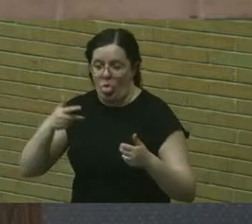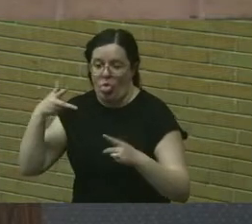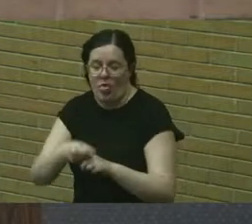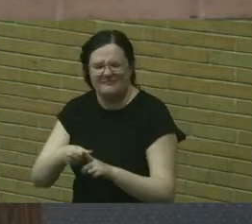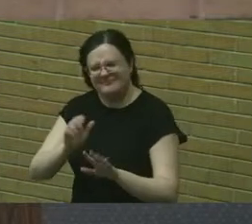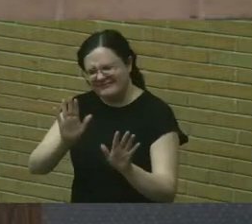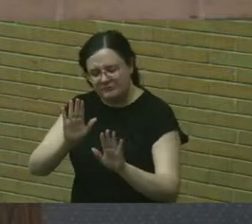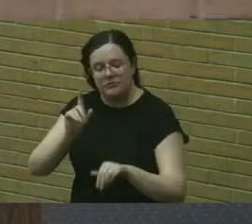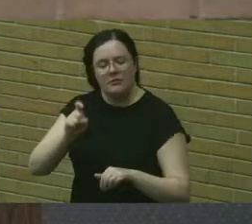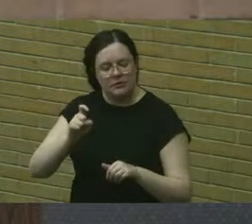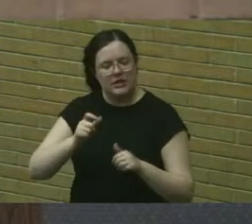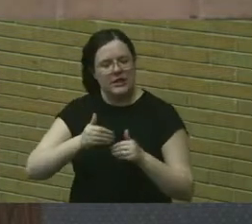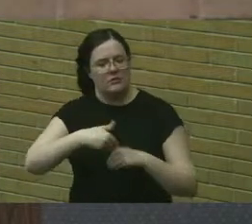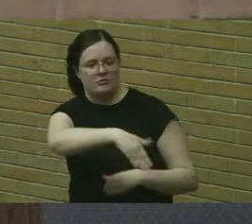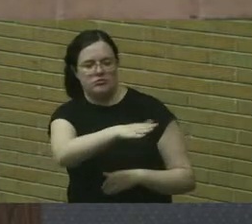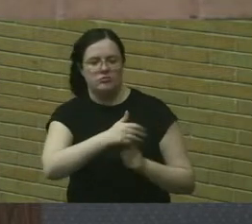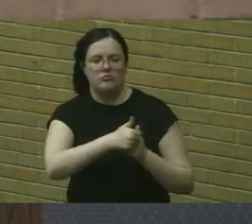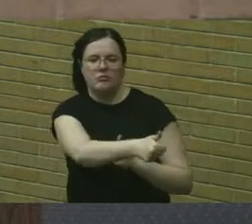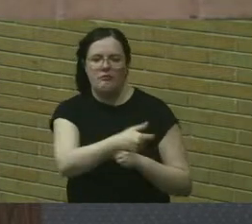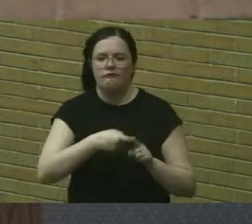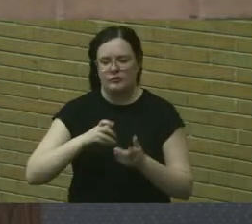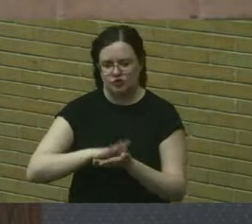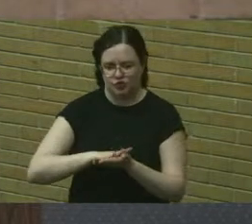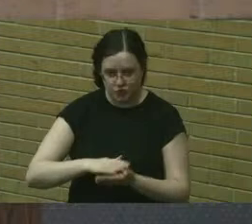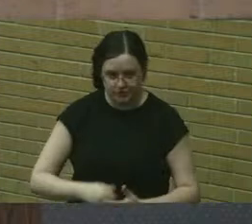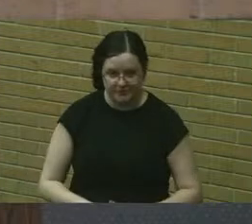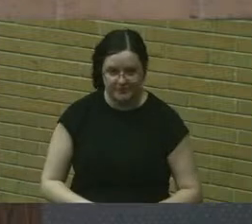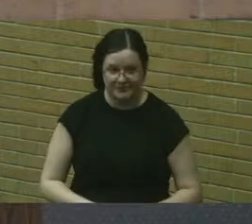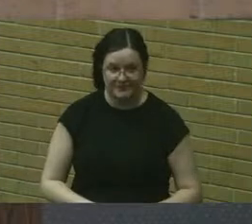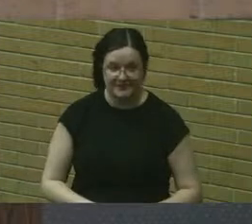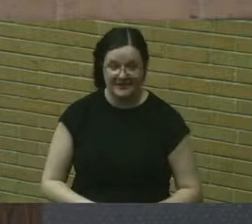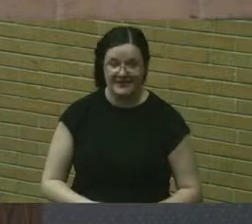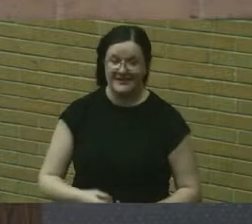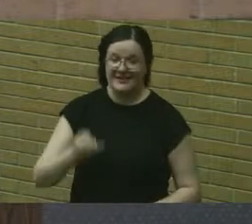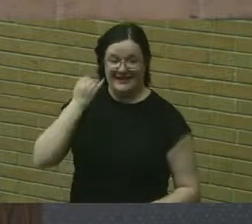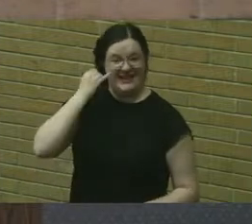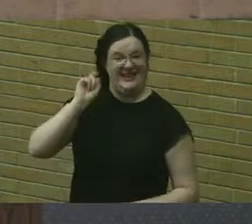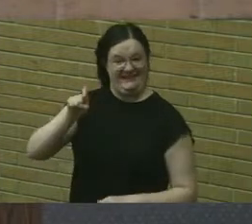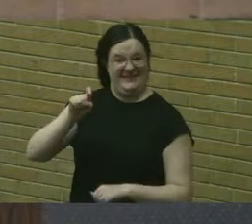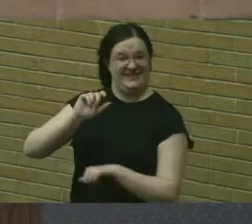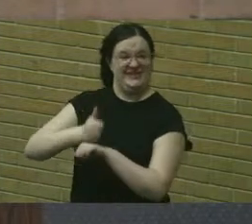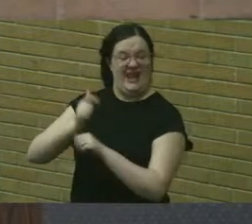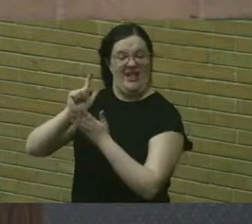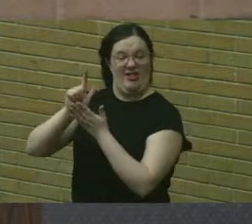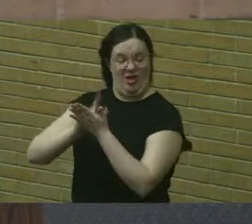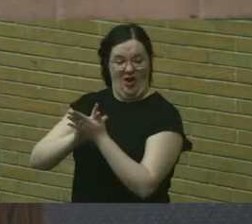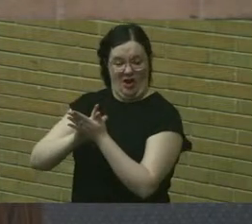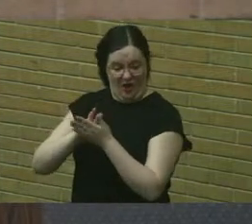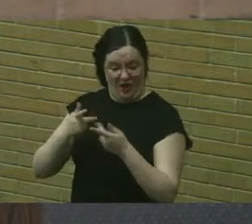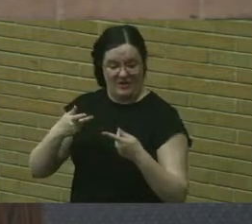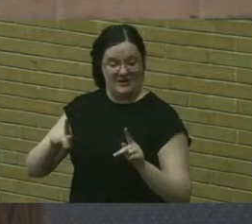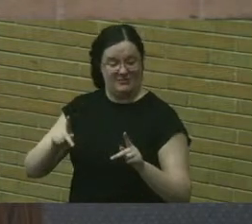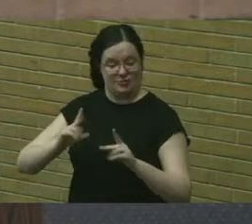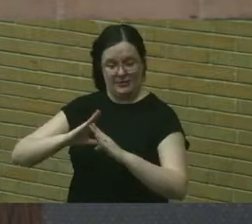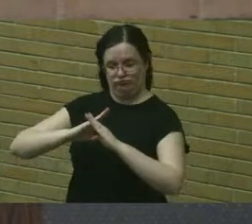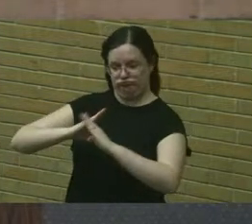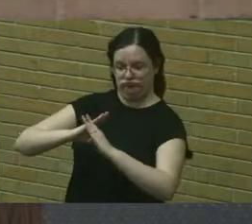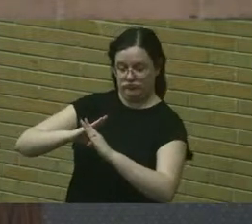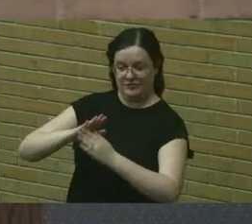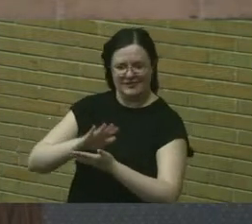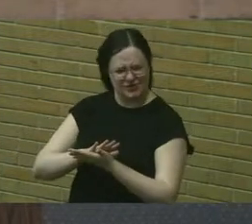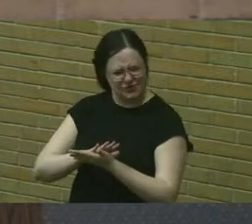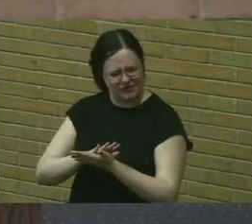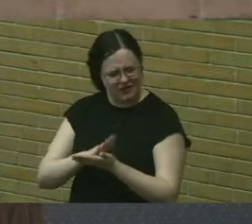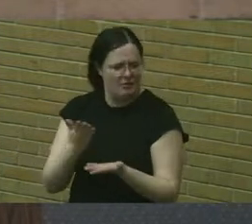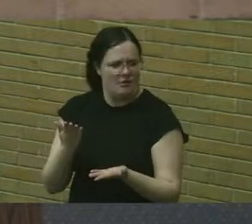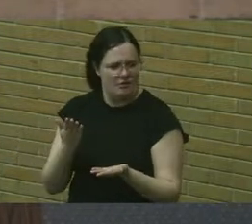school. And if we need some kind of a legal precedent that might allow that stretch to happen, let's talk about hospitals.